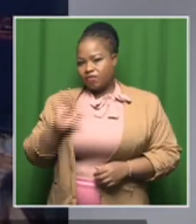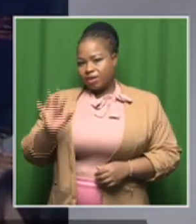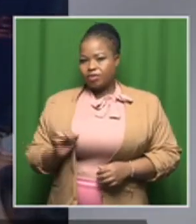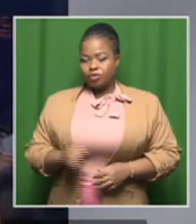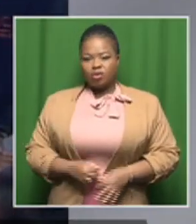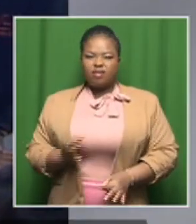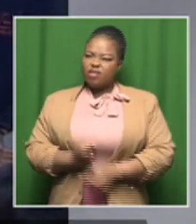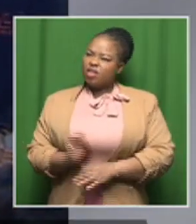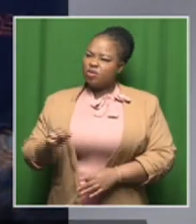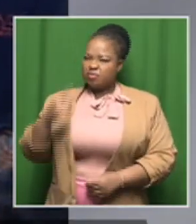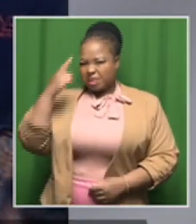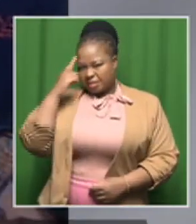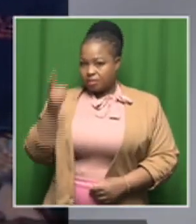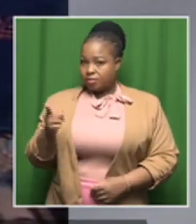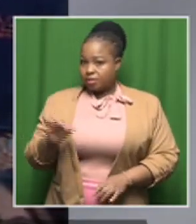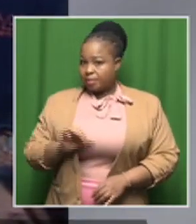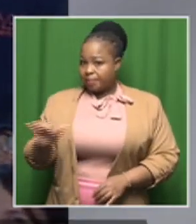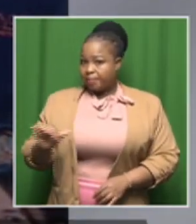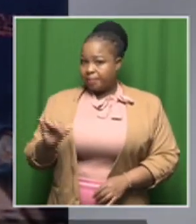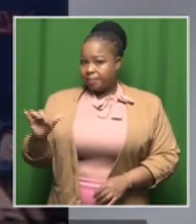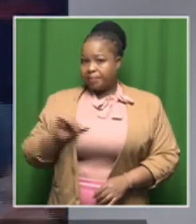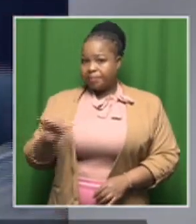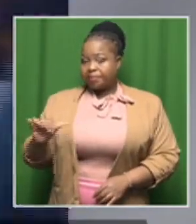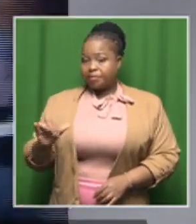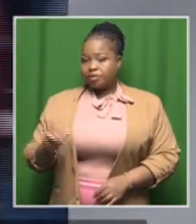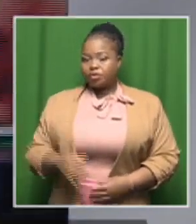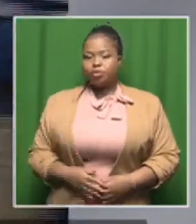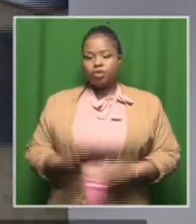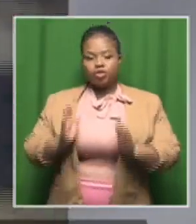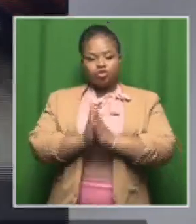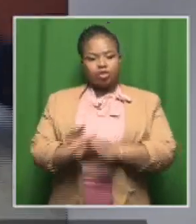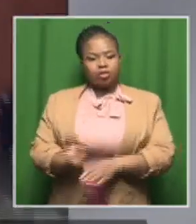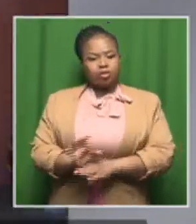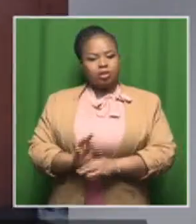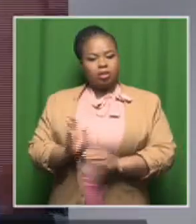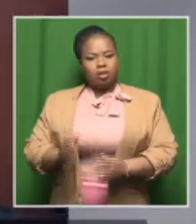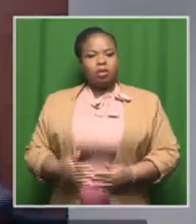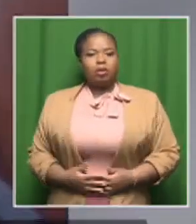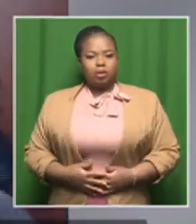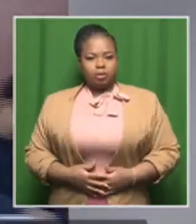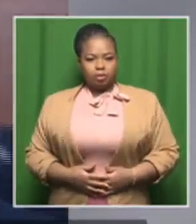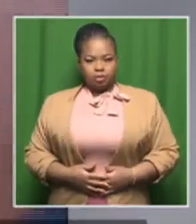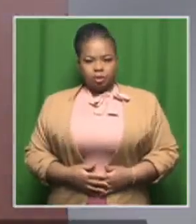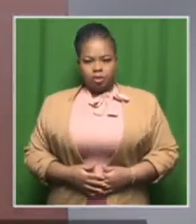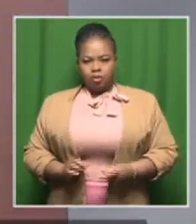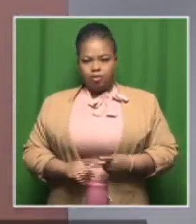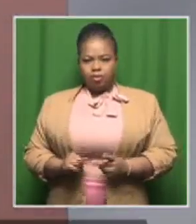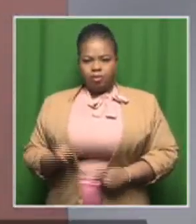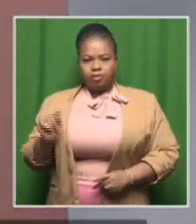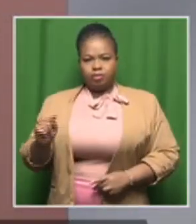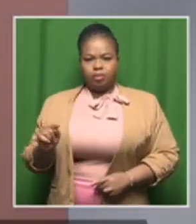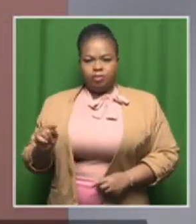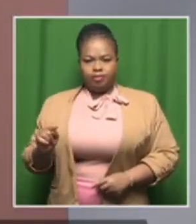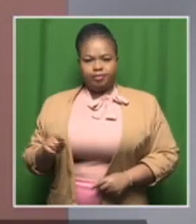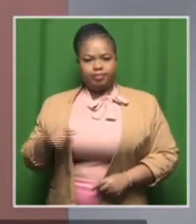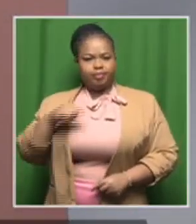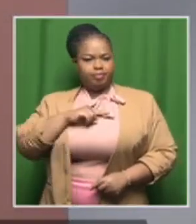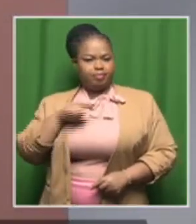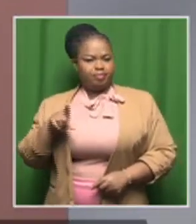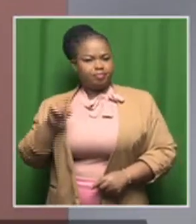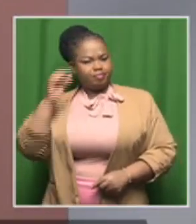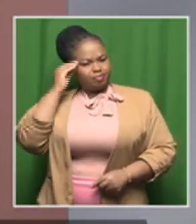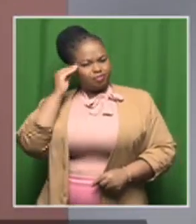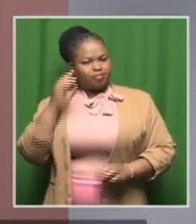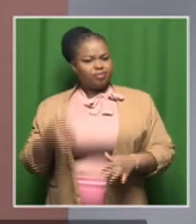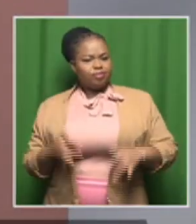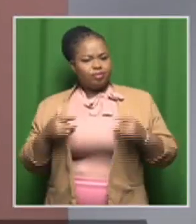father, I think your father very much so the same. He's Hannes, a church organist. That already set you up for an interesting life. What